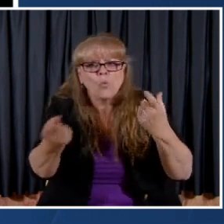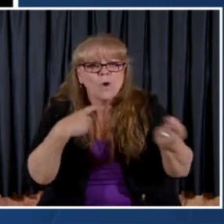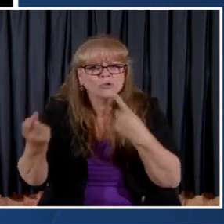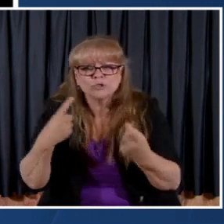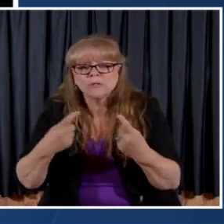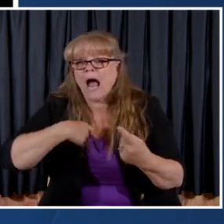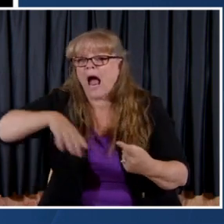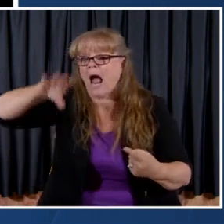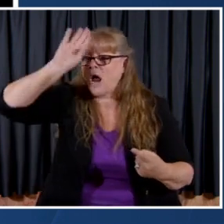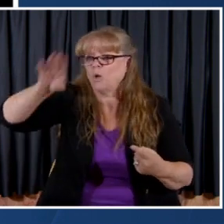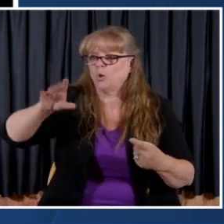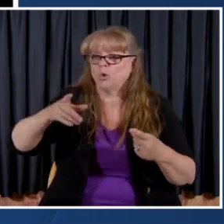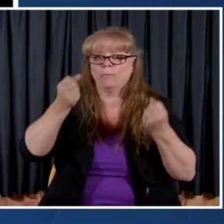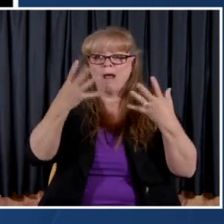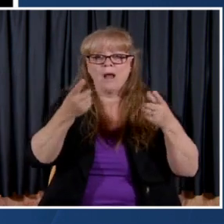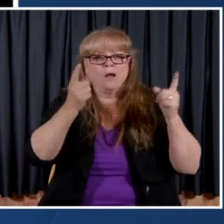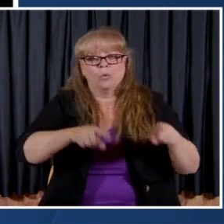first question.